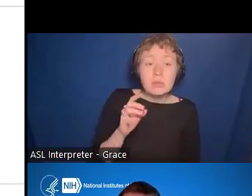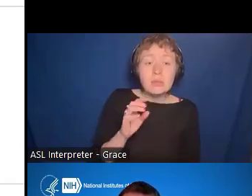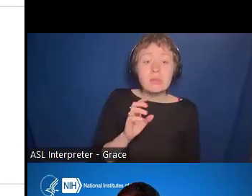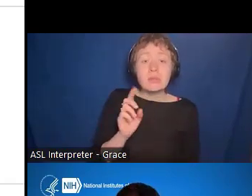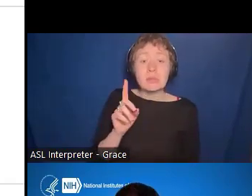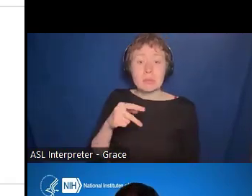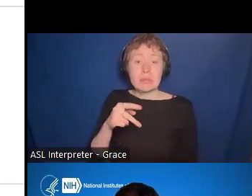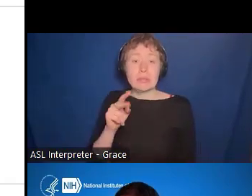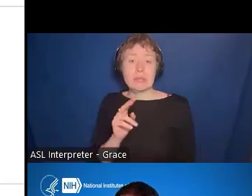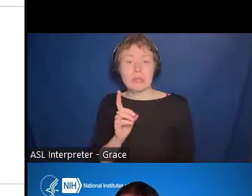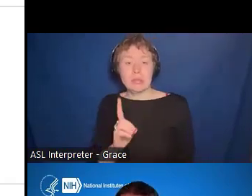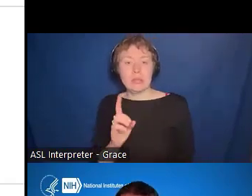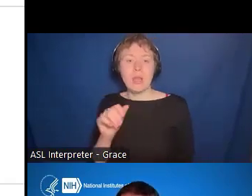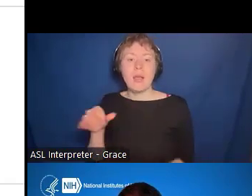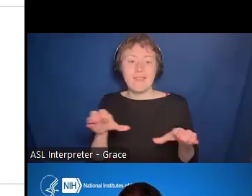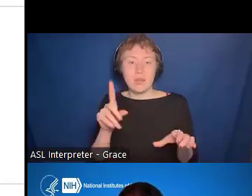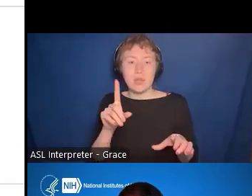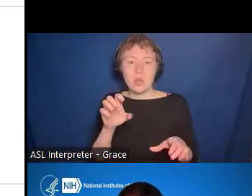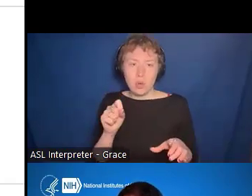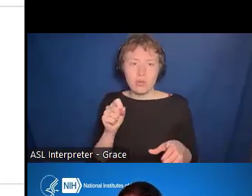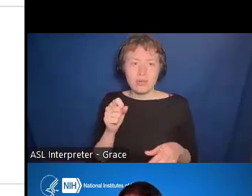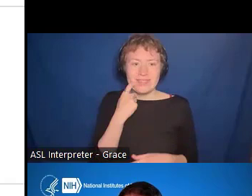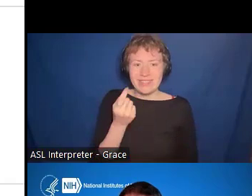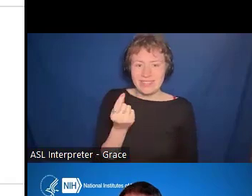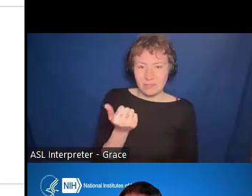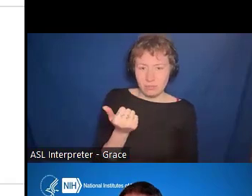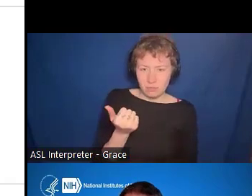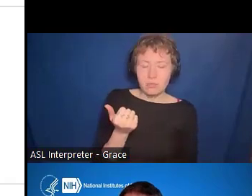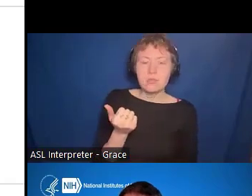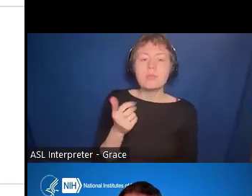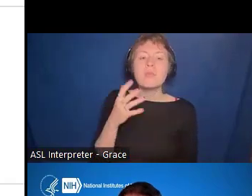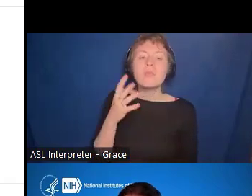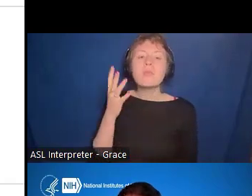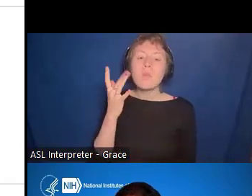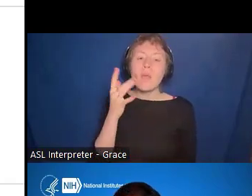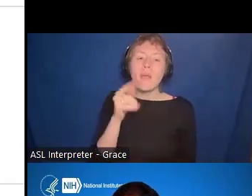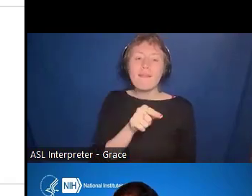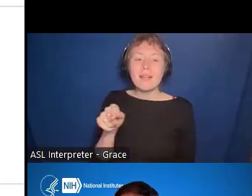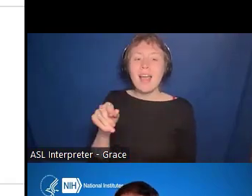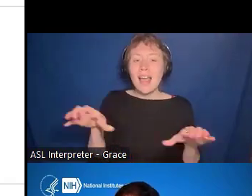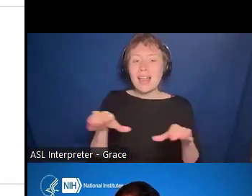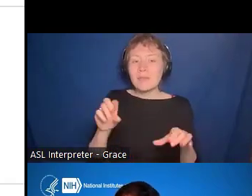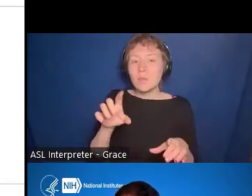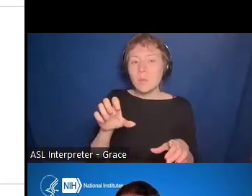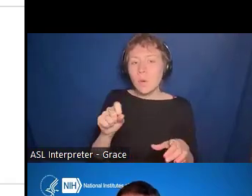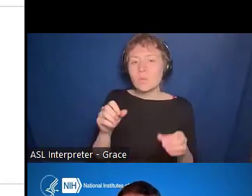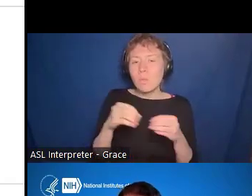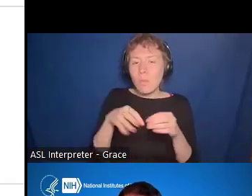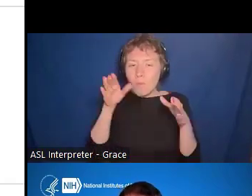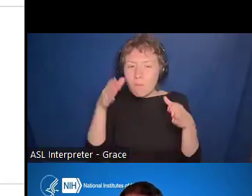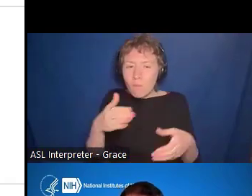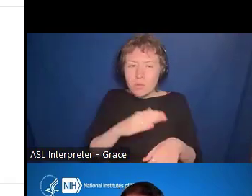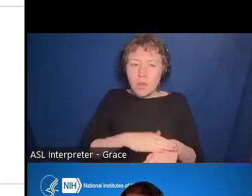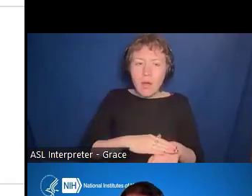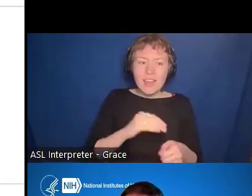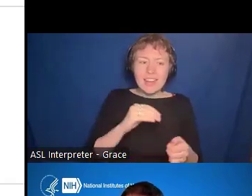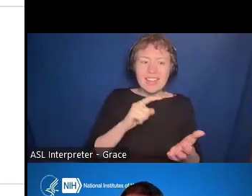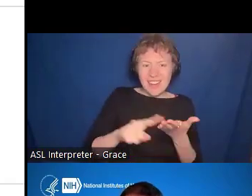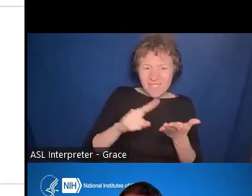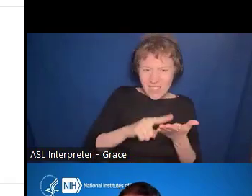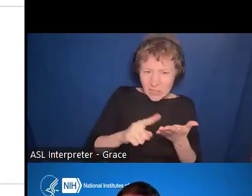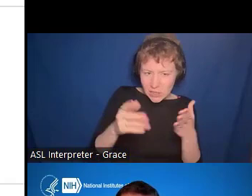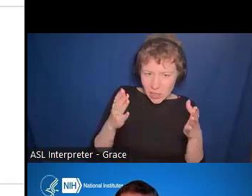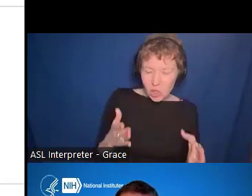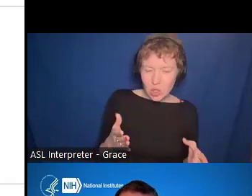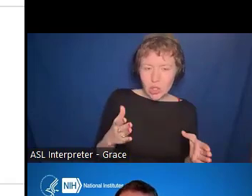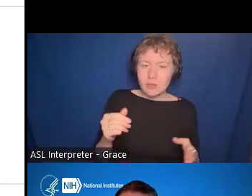was made because these activity codes are more focused on investigator than just the research project. So